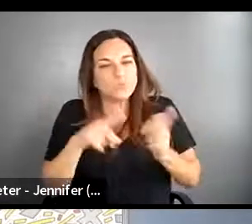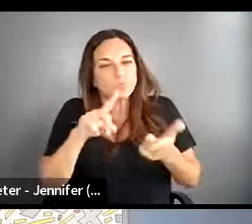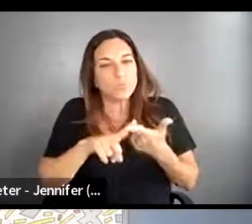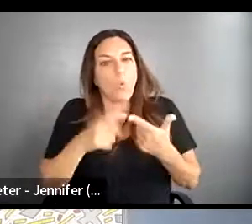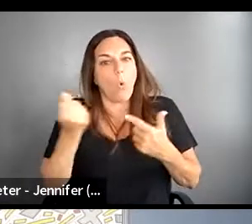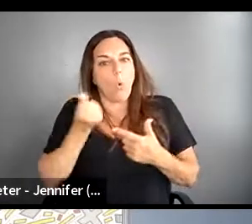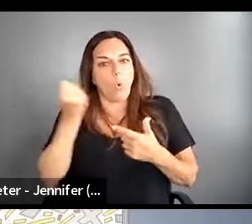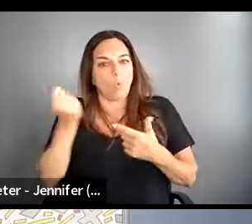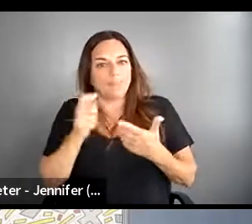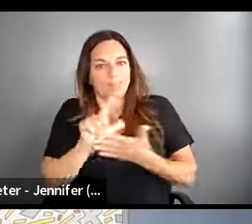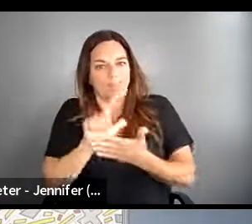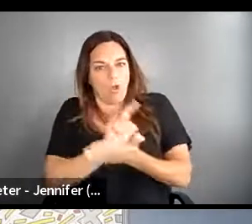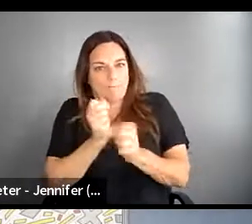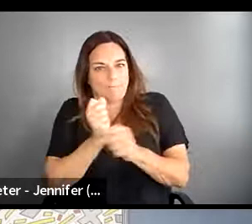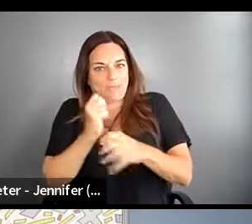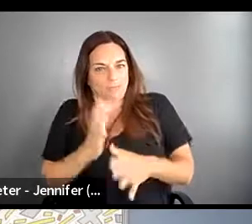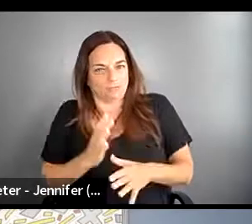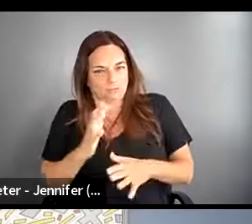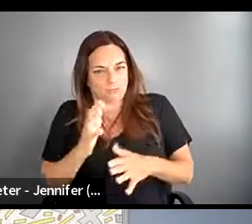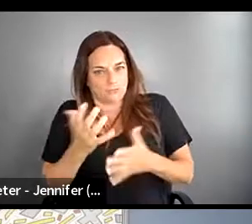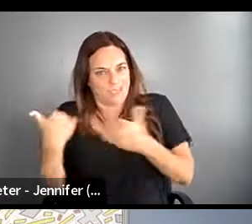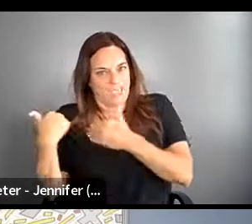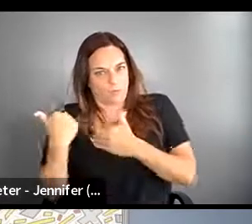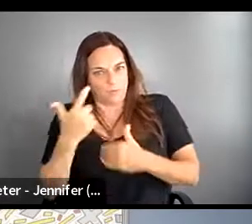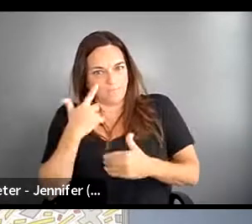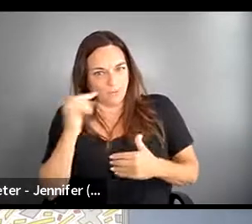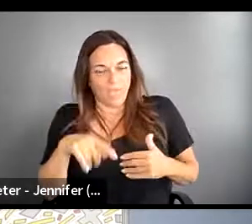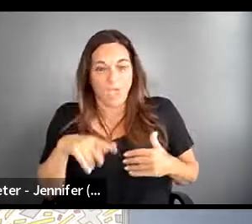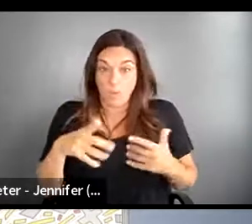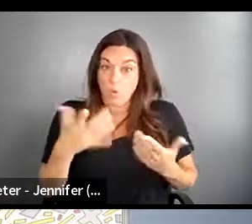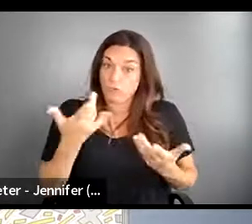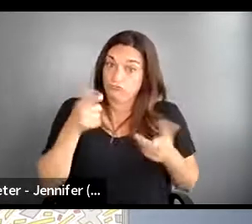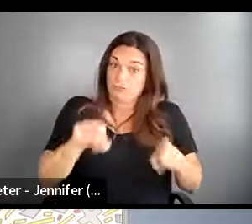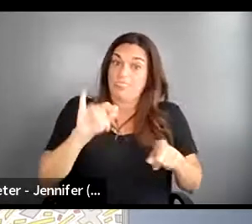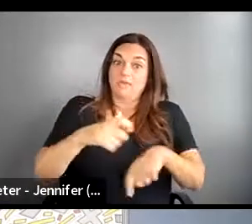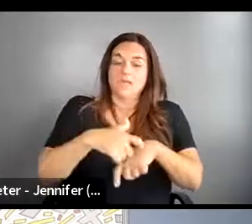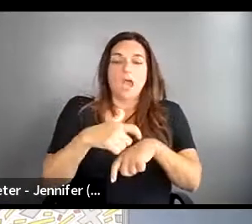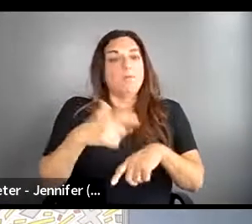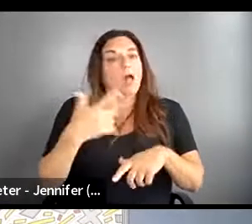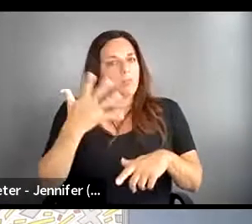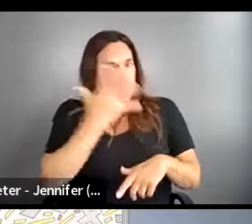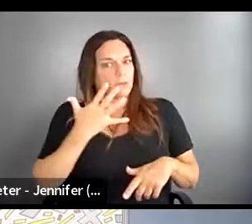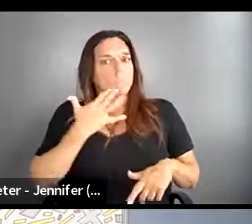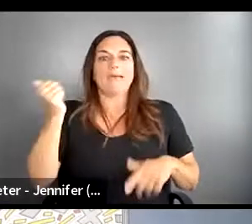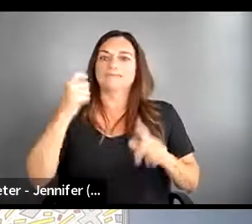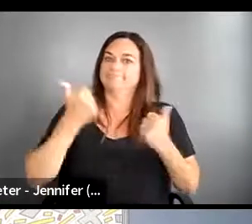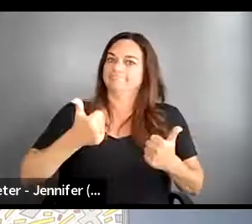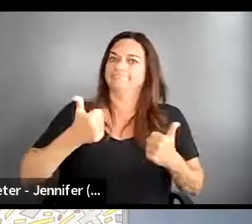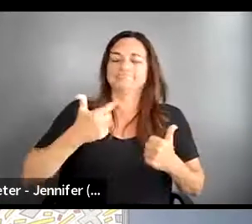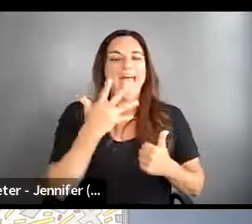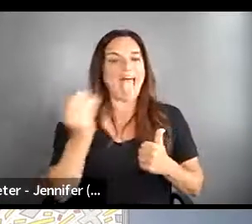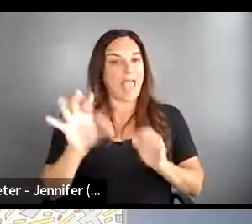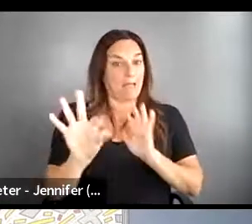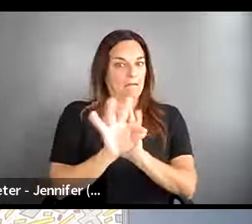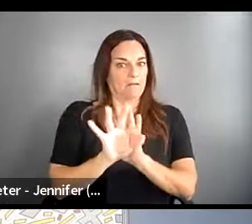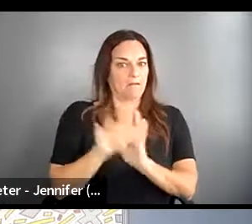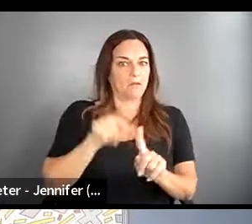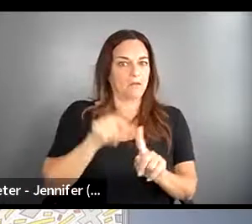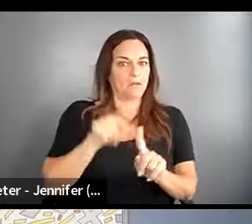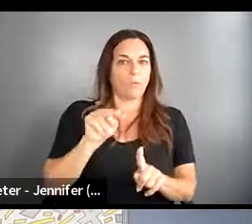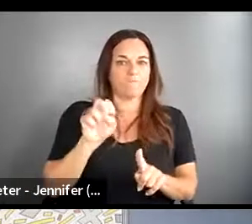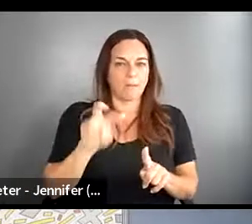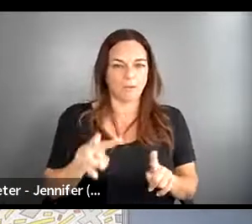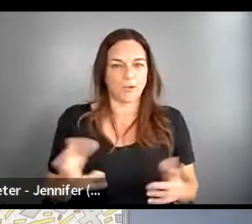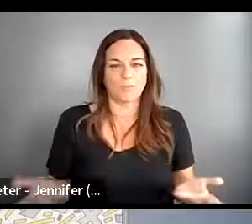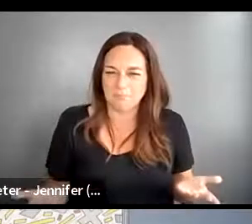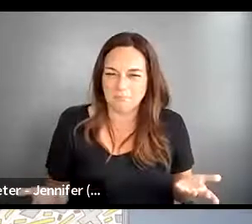to that during the time that they're trying to look their best and be elected in November? So that's kind of what we're looking forward